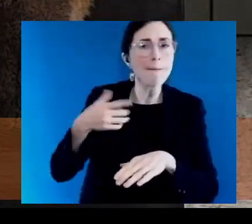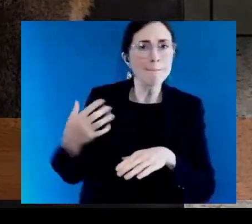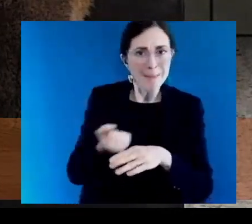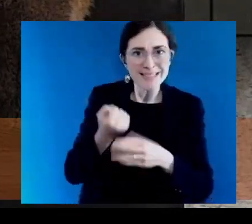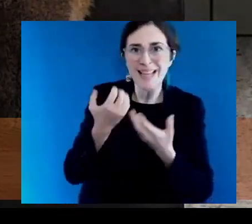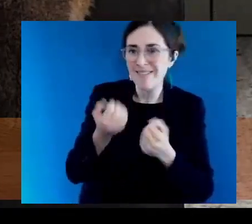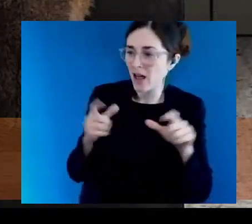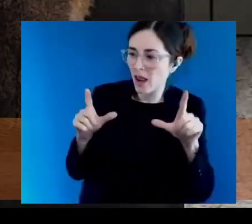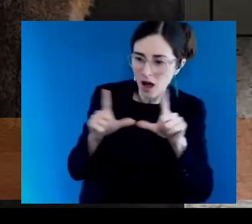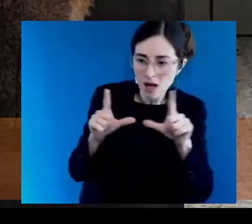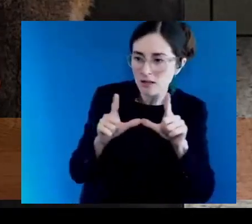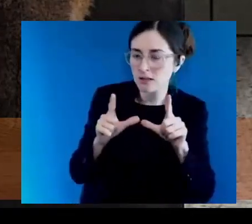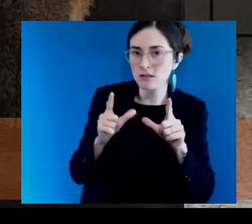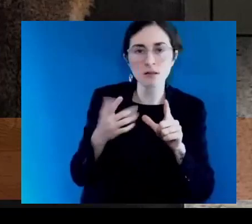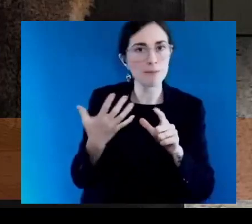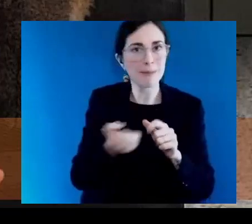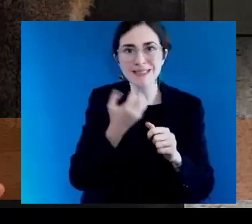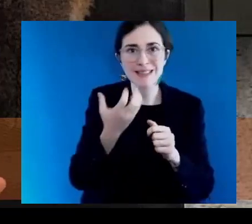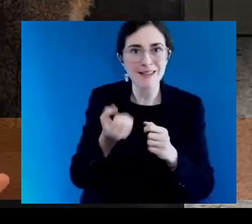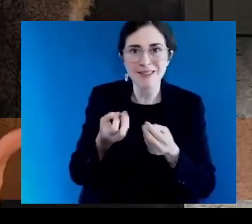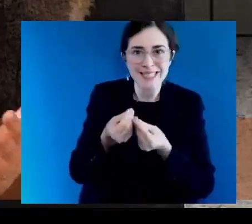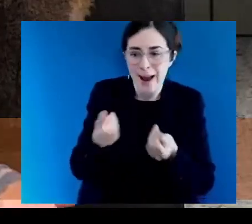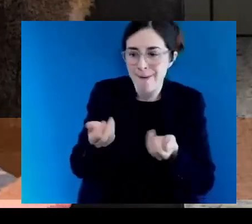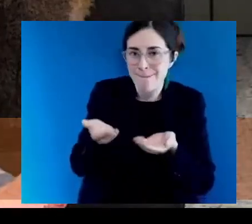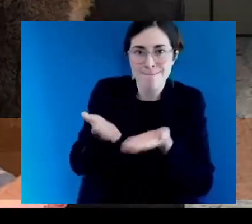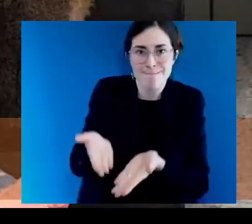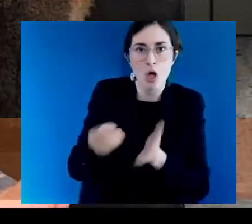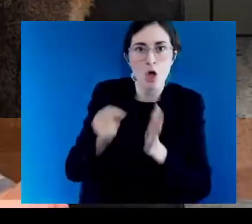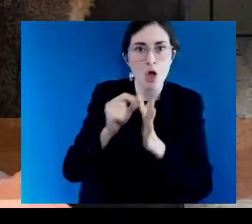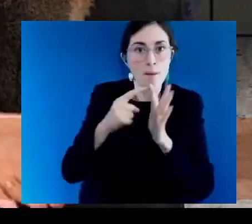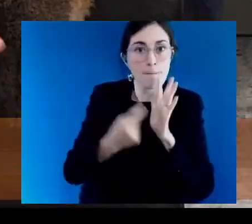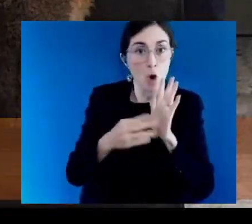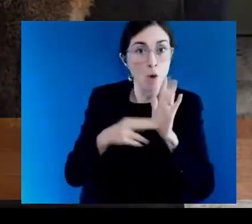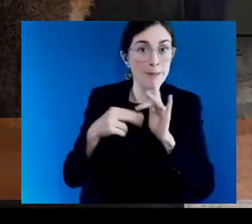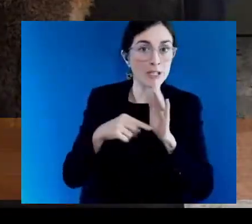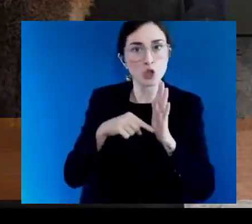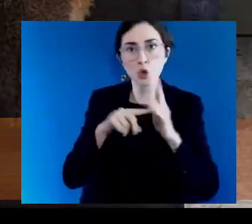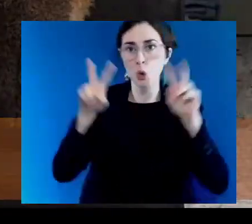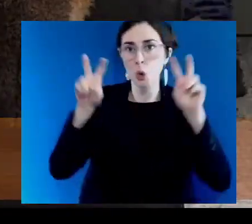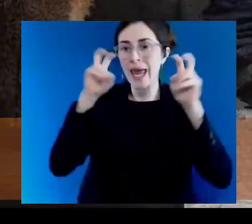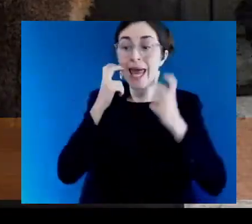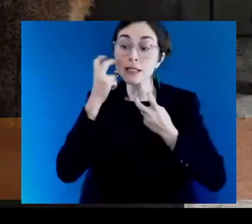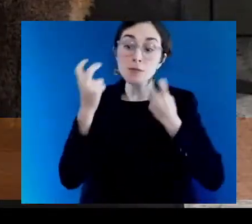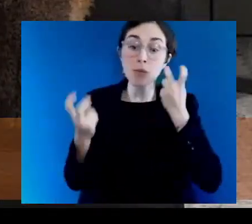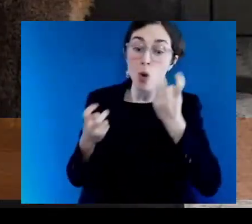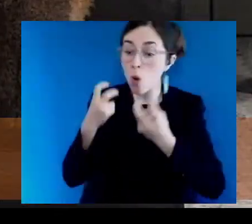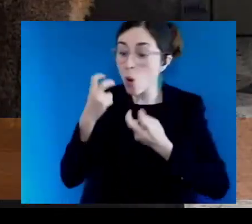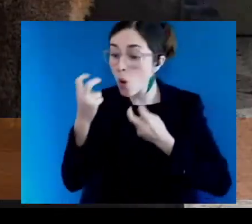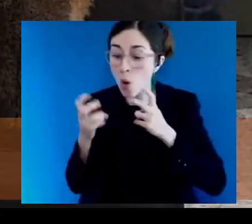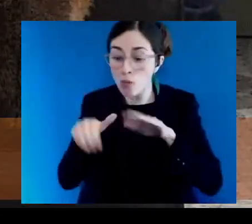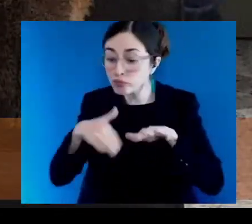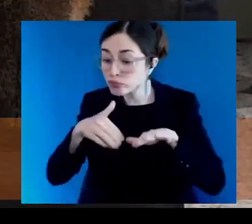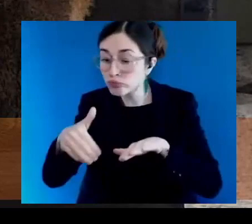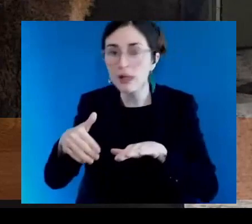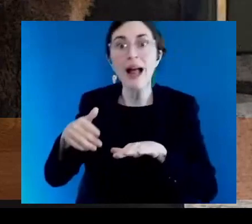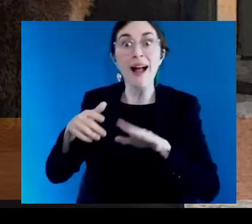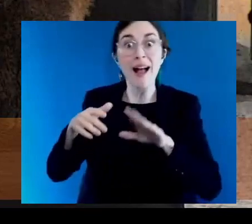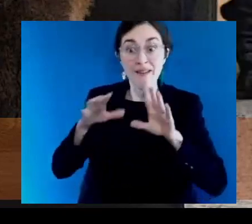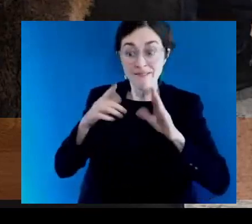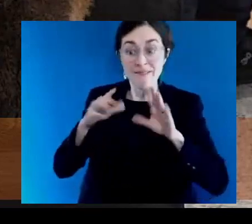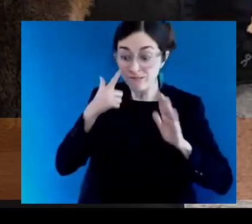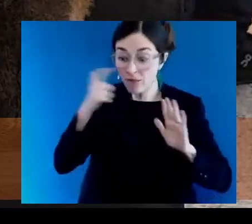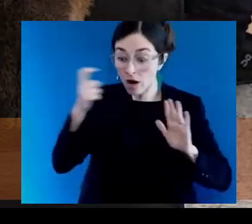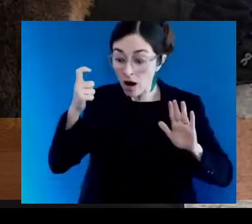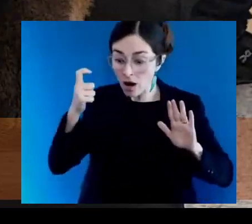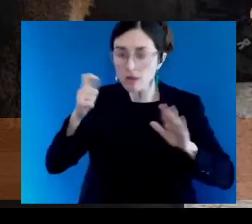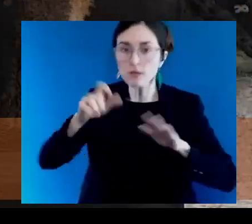or a lease or authority to explore in the first place and then to extract the resource. That's correct,